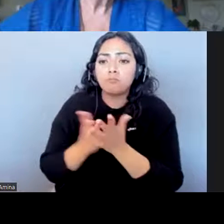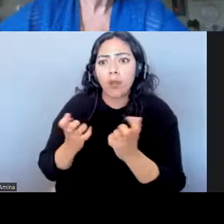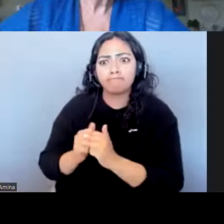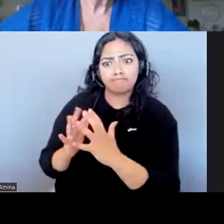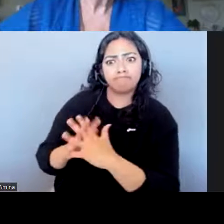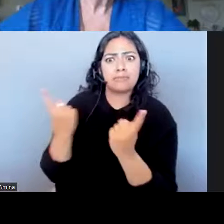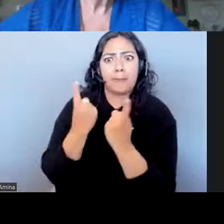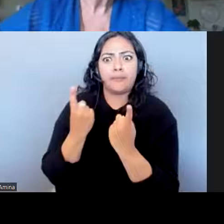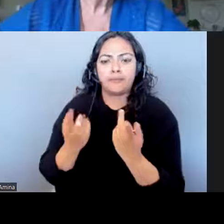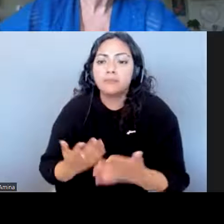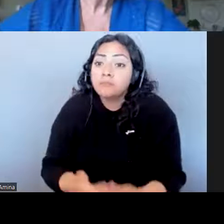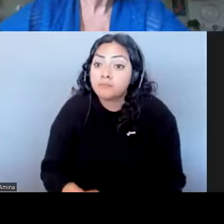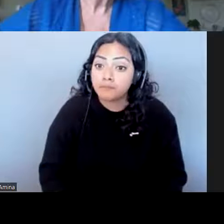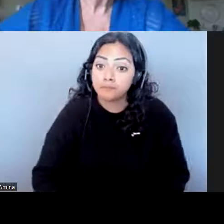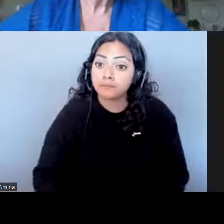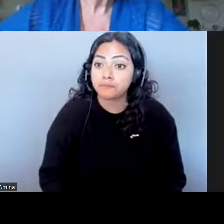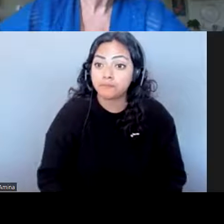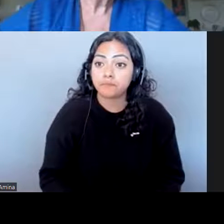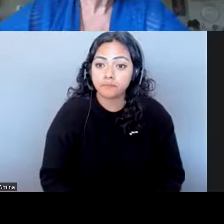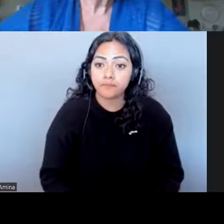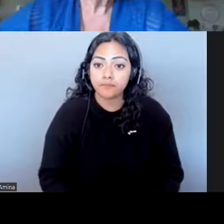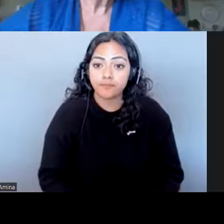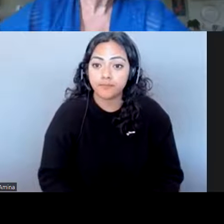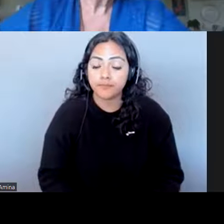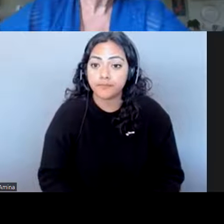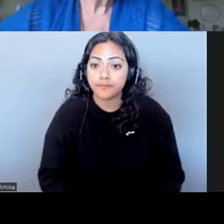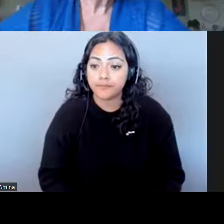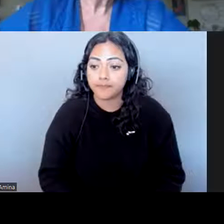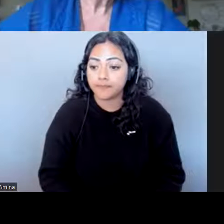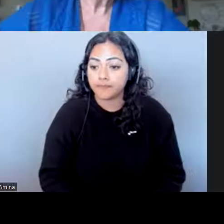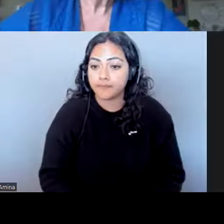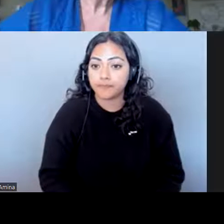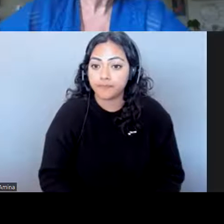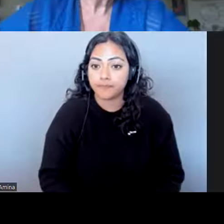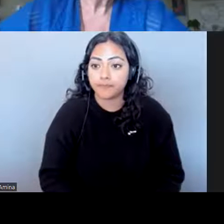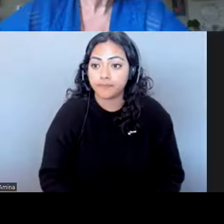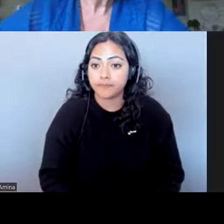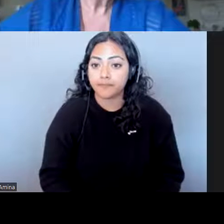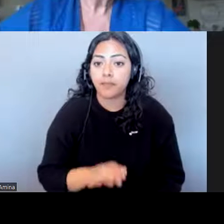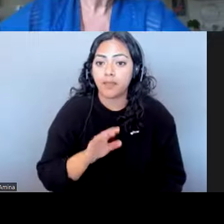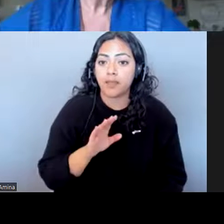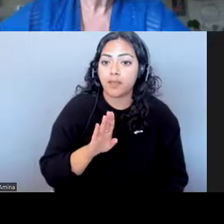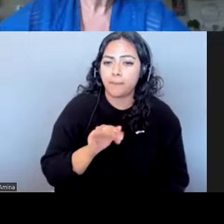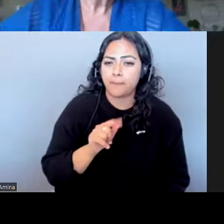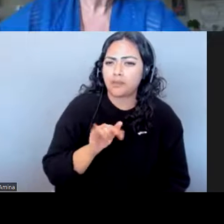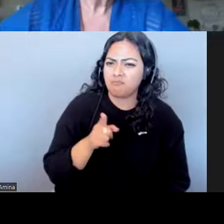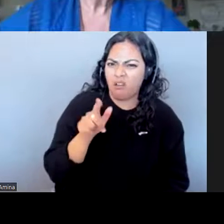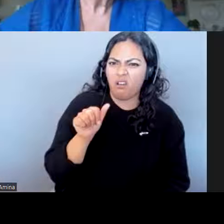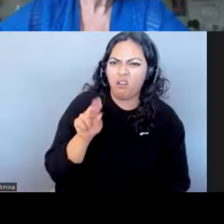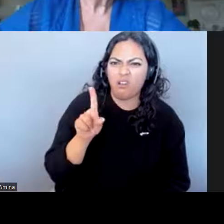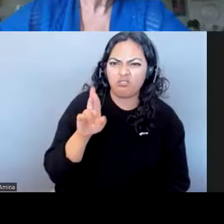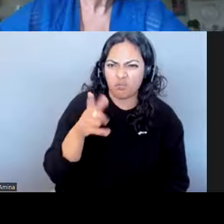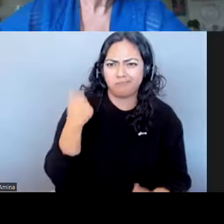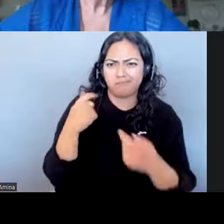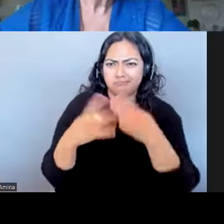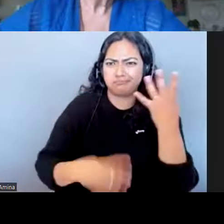Audrey. Audrey, you have a lot of programs. What would you